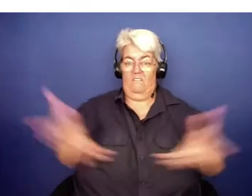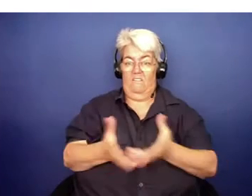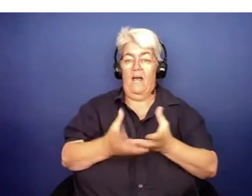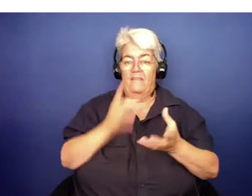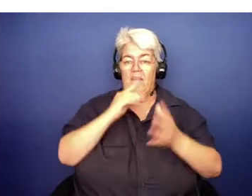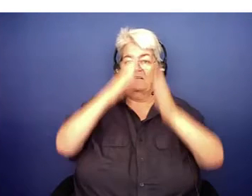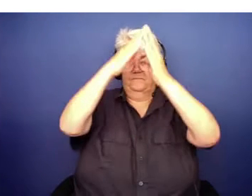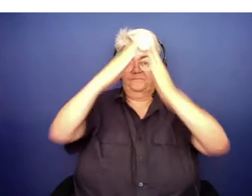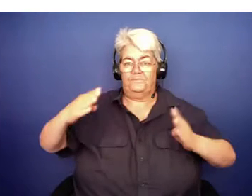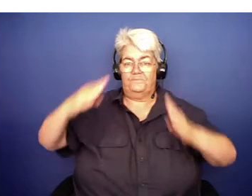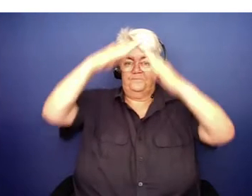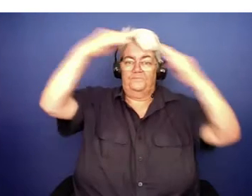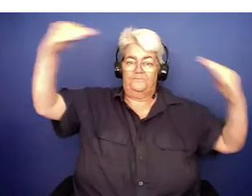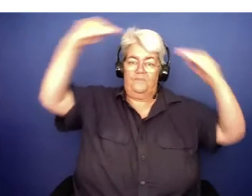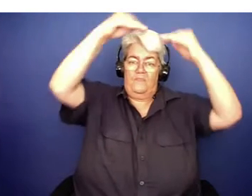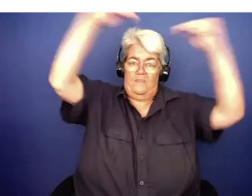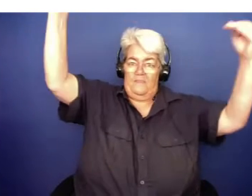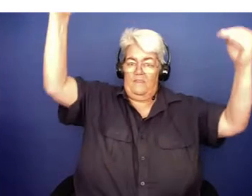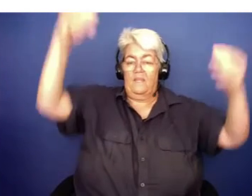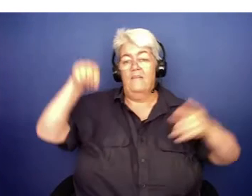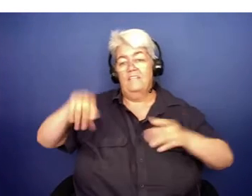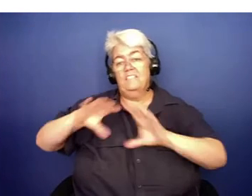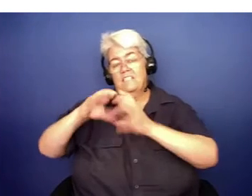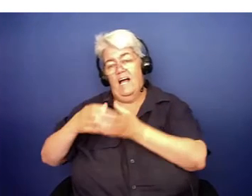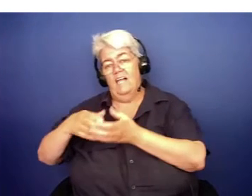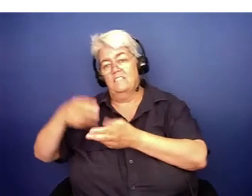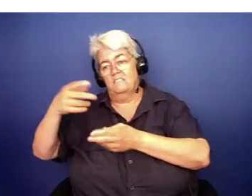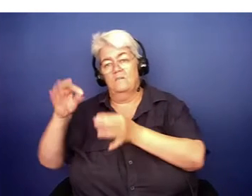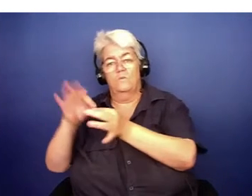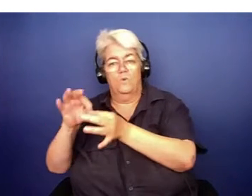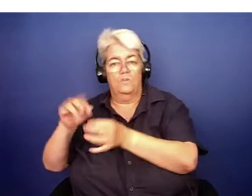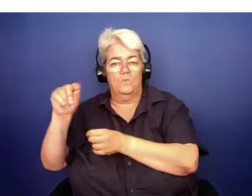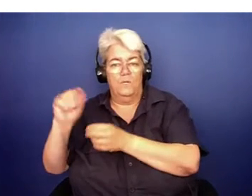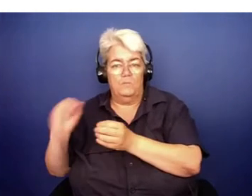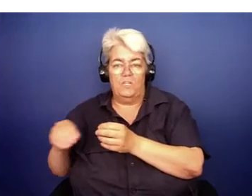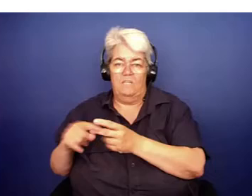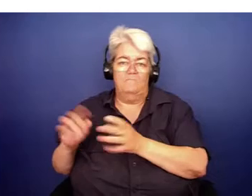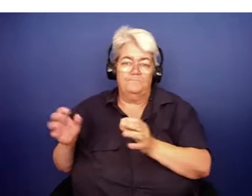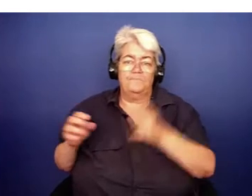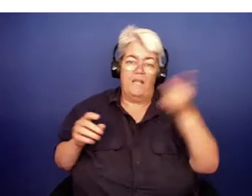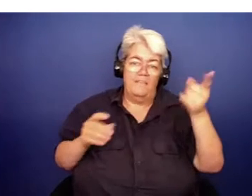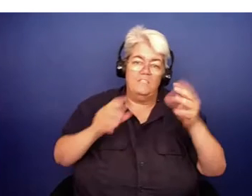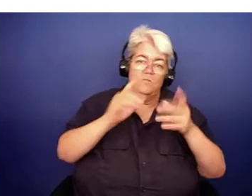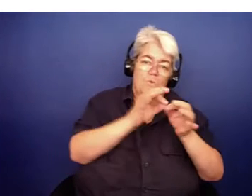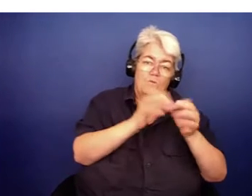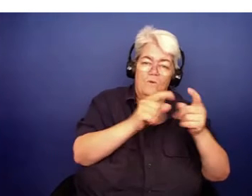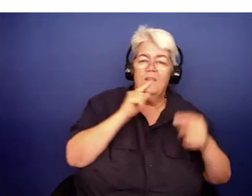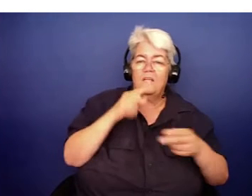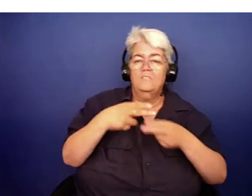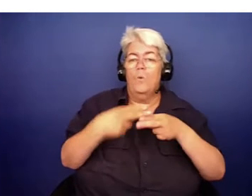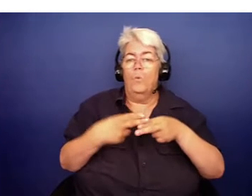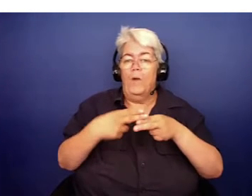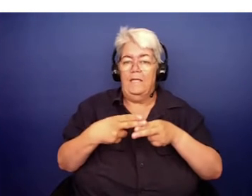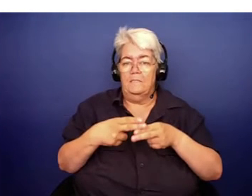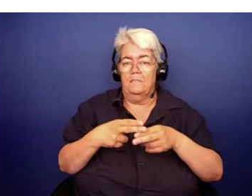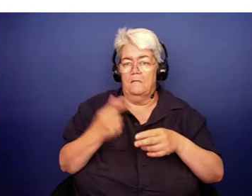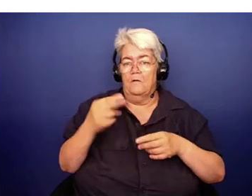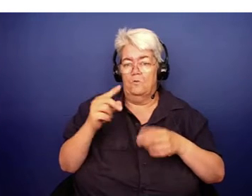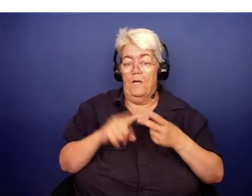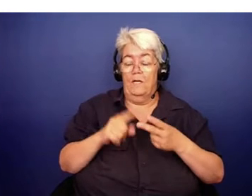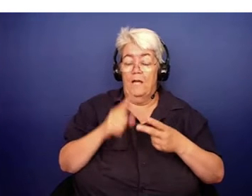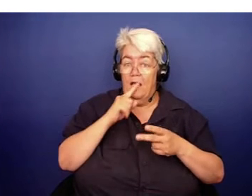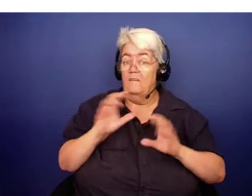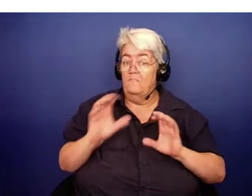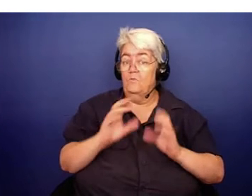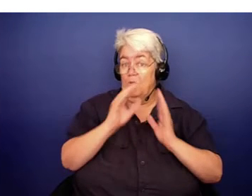give different weights to different parts of the course, okay? And if you do that, and if it's in your syllabus especially,